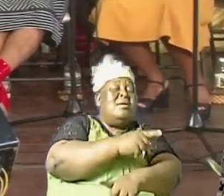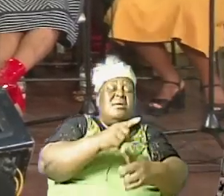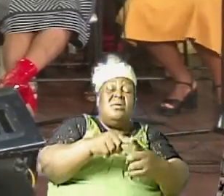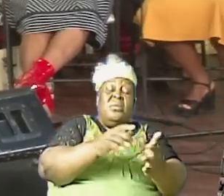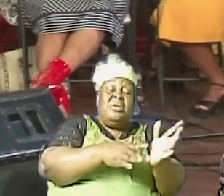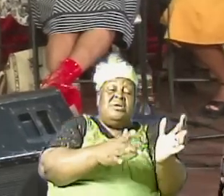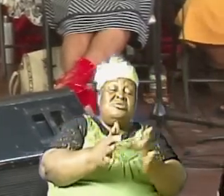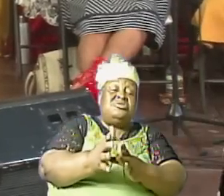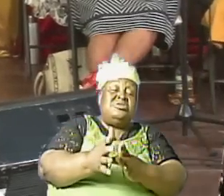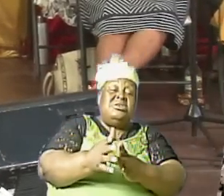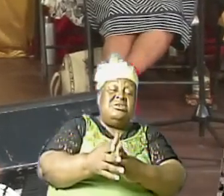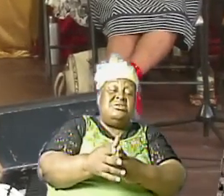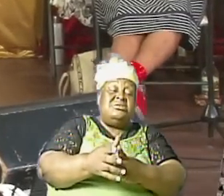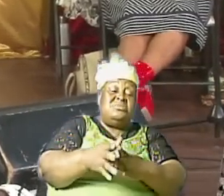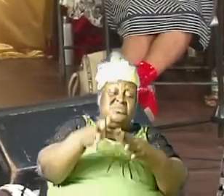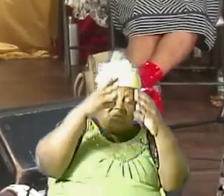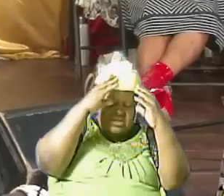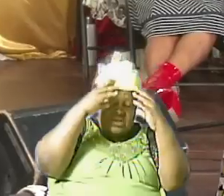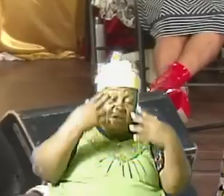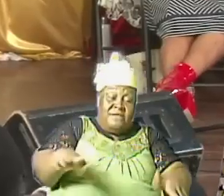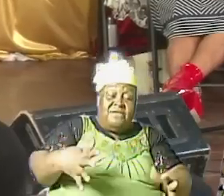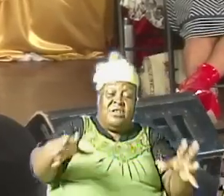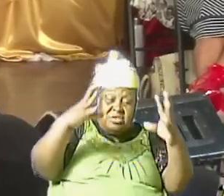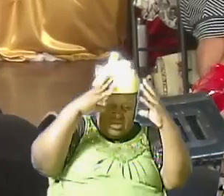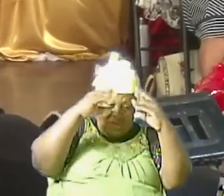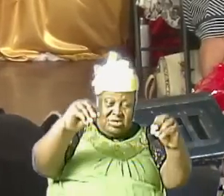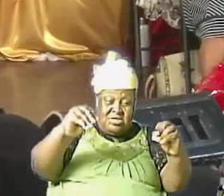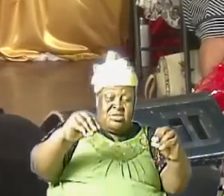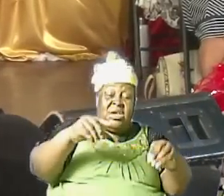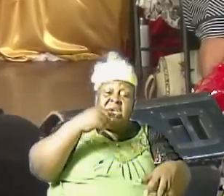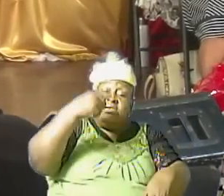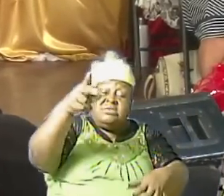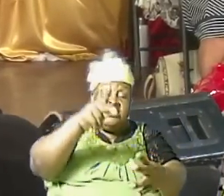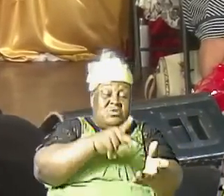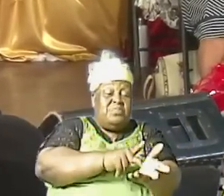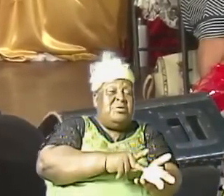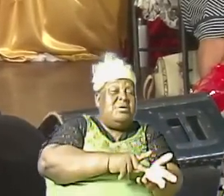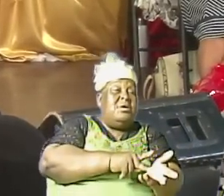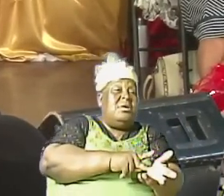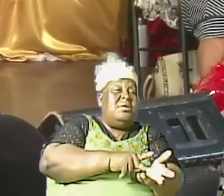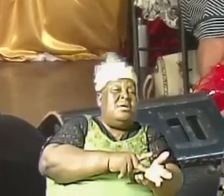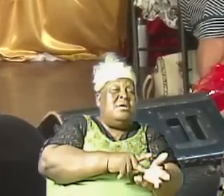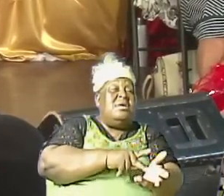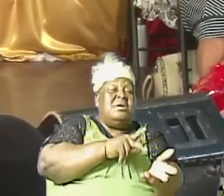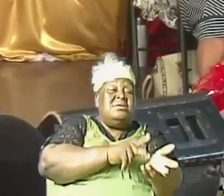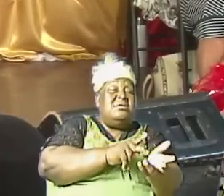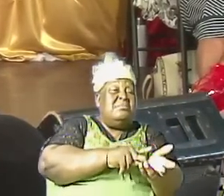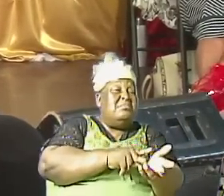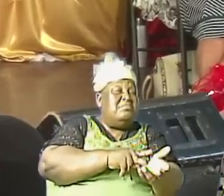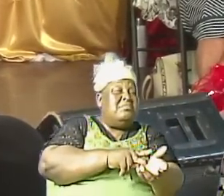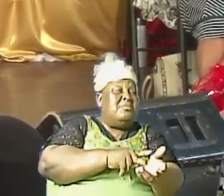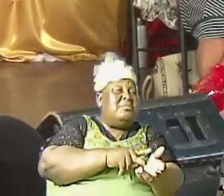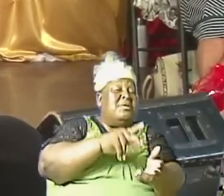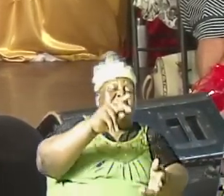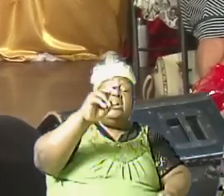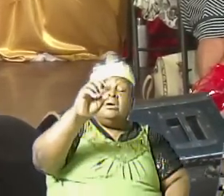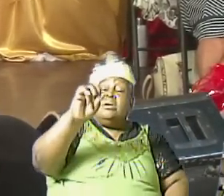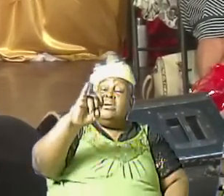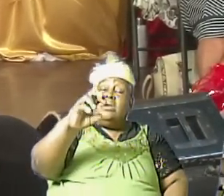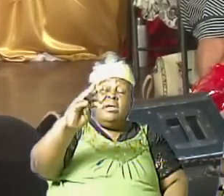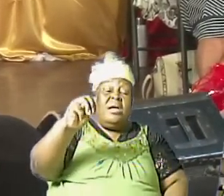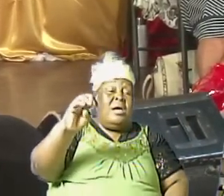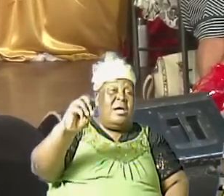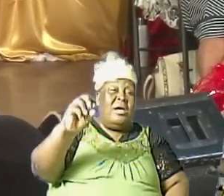And when Jesus was through teaching, he said to Peter, Simon was his